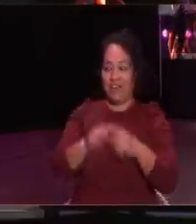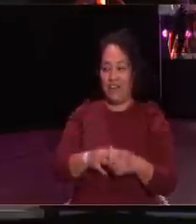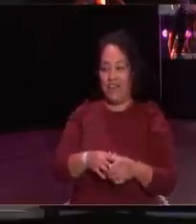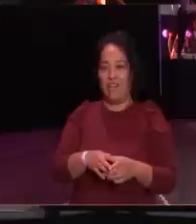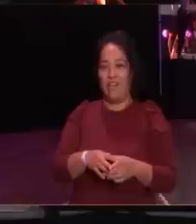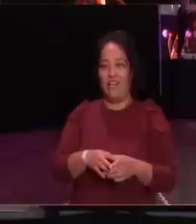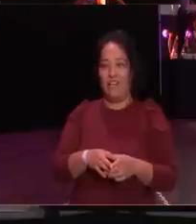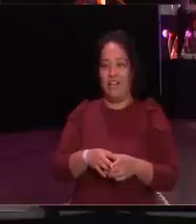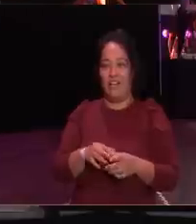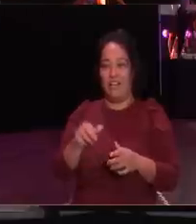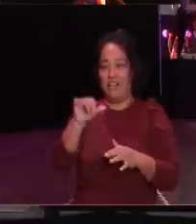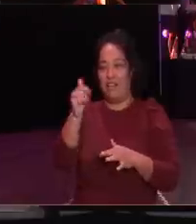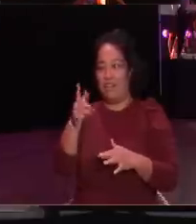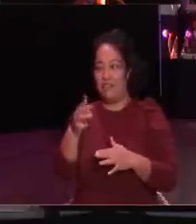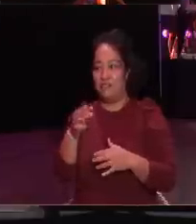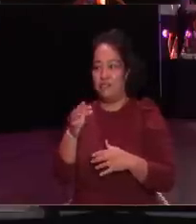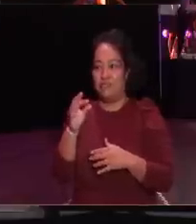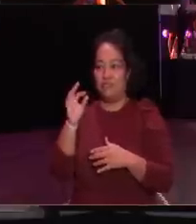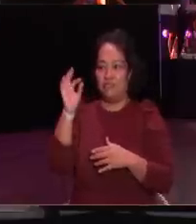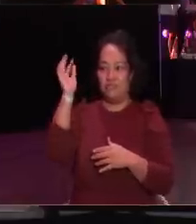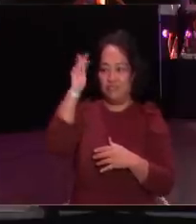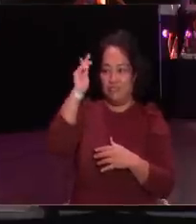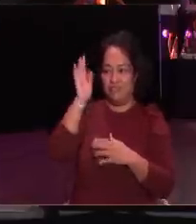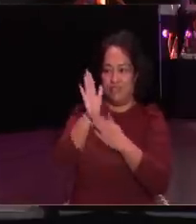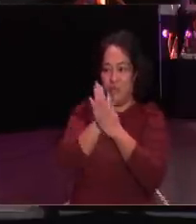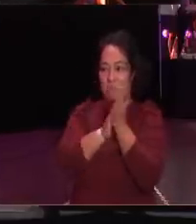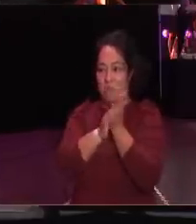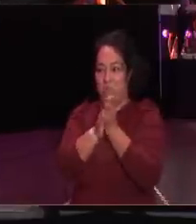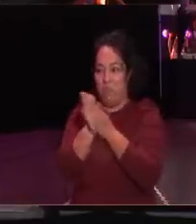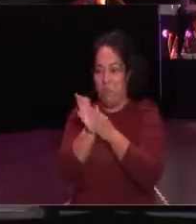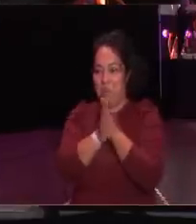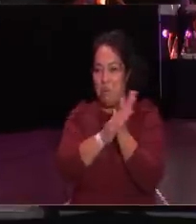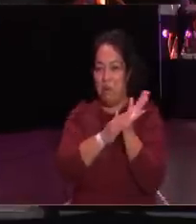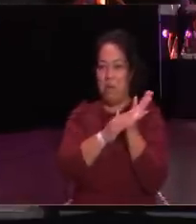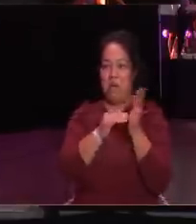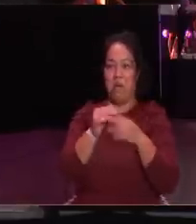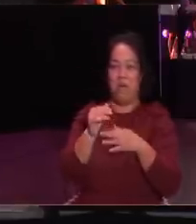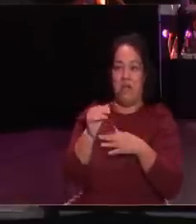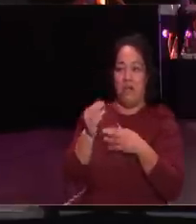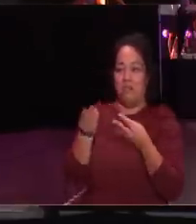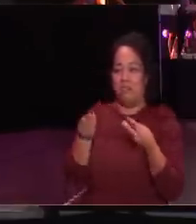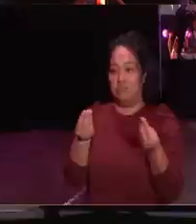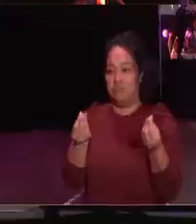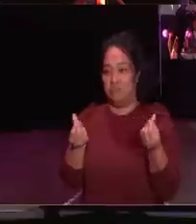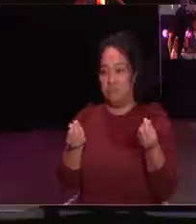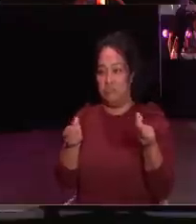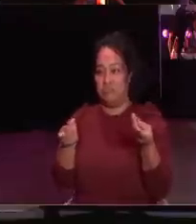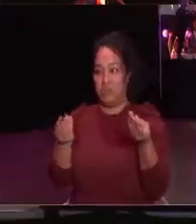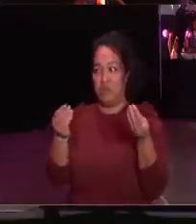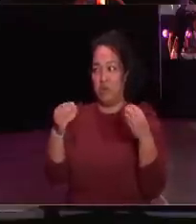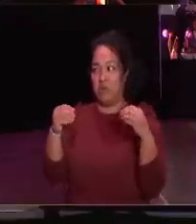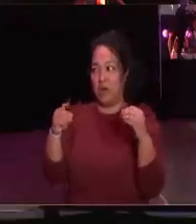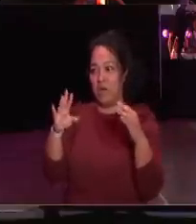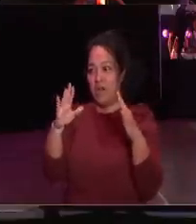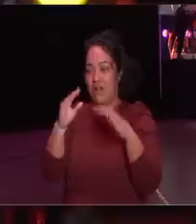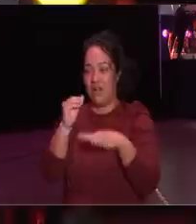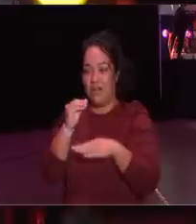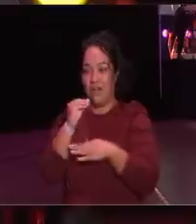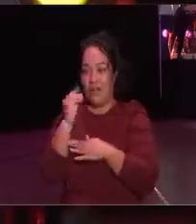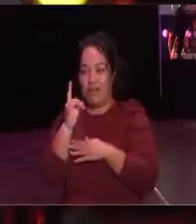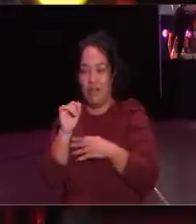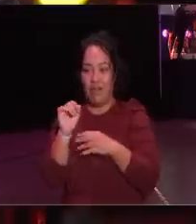de la política. There are others that are fans of politics. De las bienes raíces. Of real estate. De la bolsa de valores. Of the stock